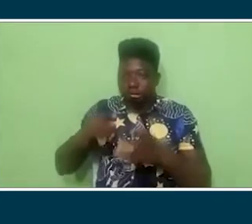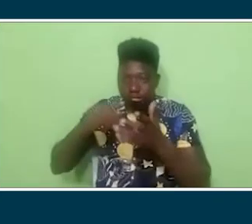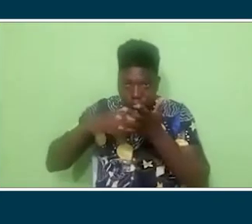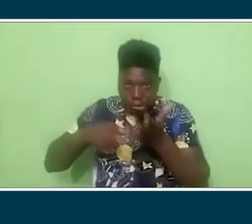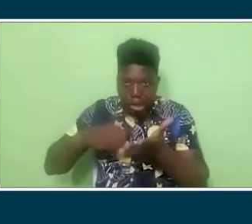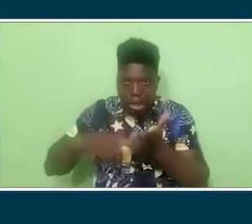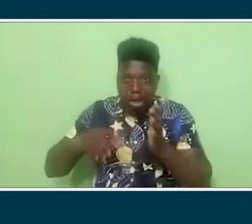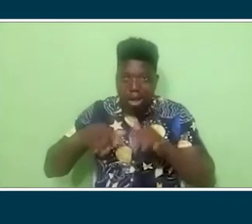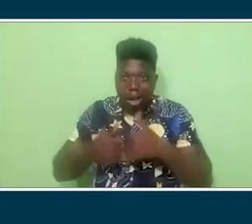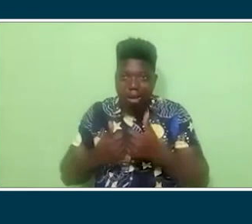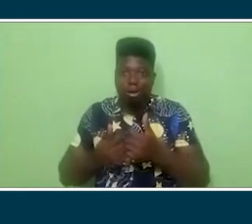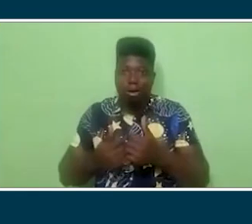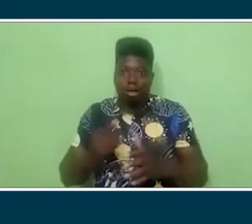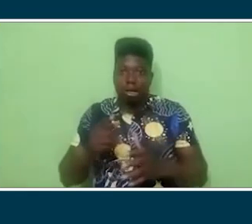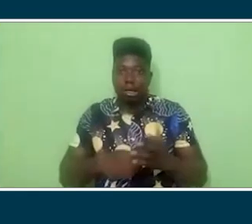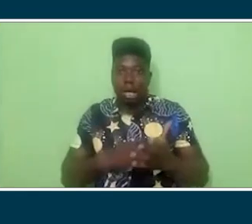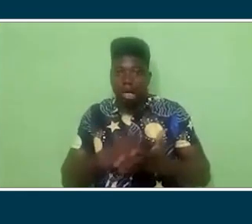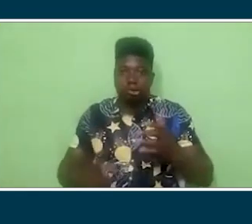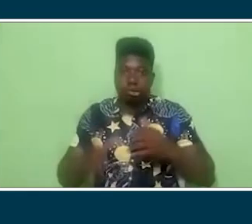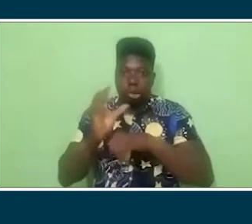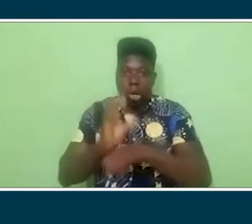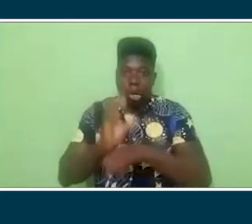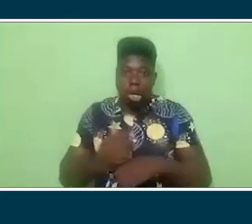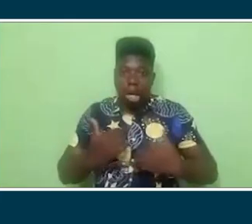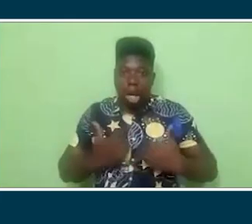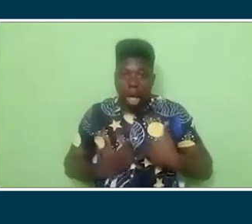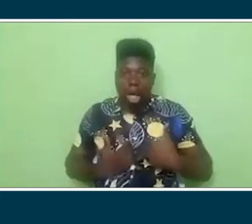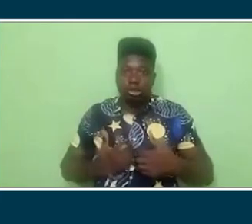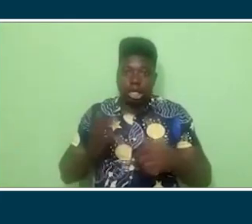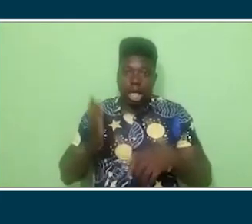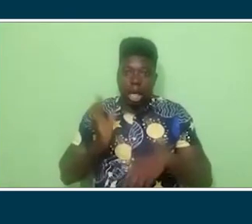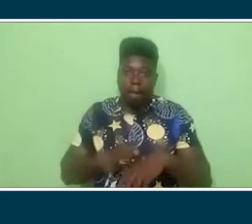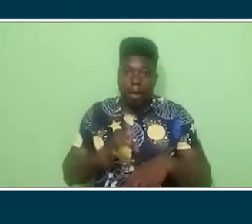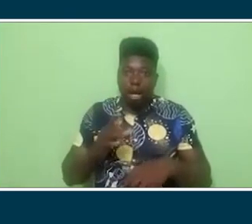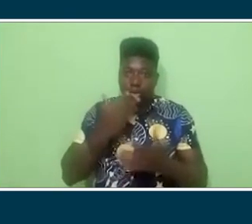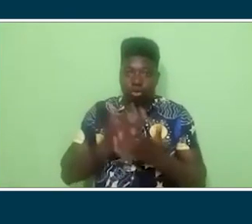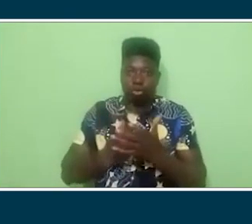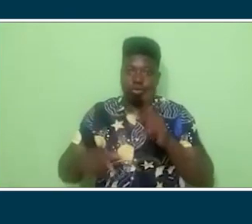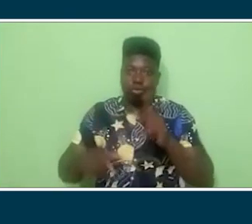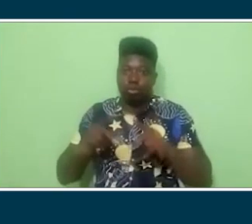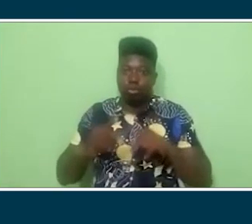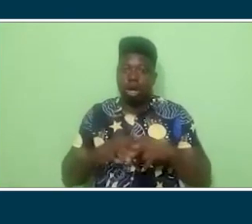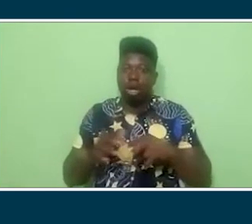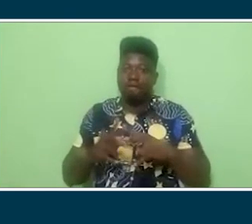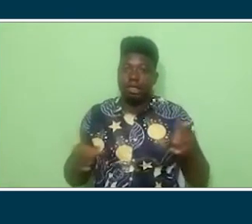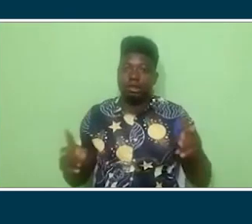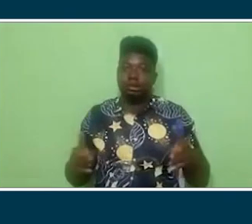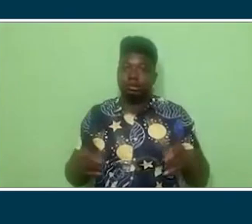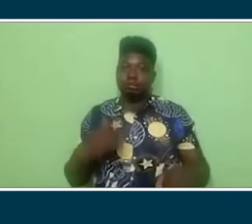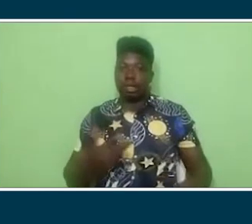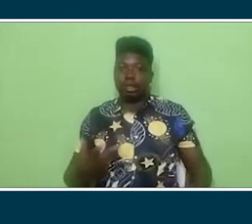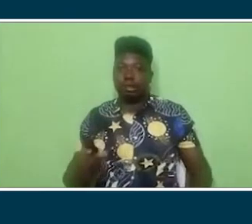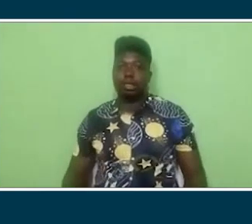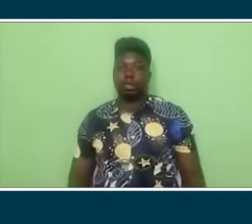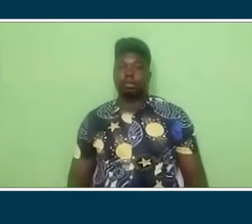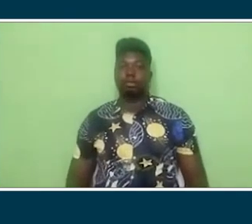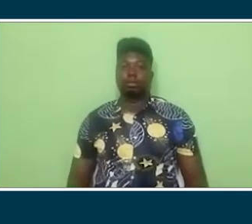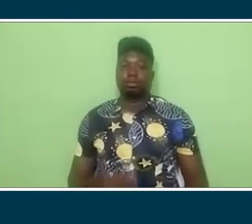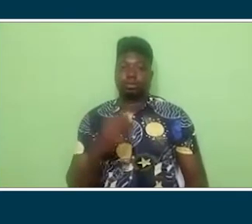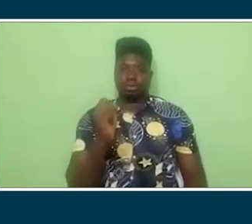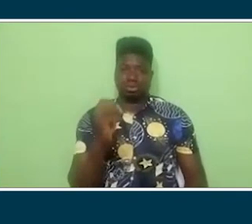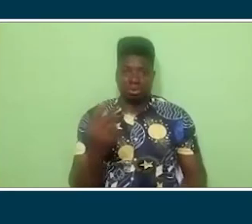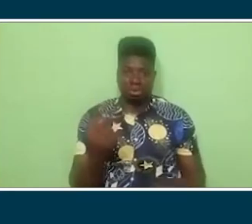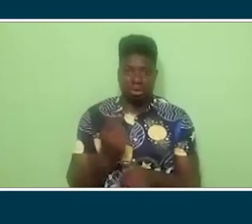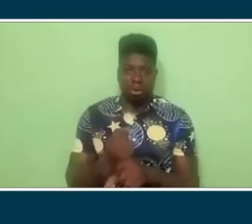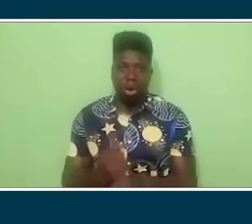impacted people on a very like material and also psychological level. So the world that I'm building in